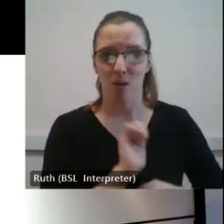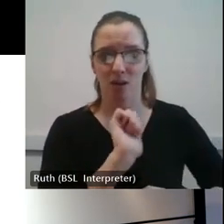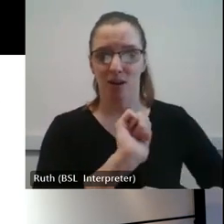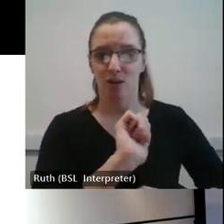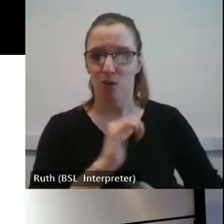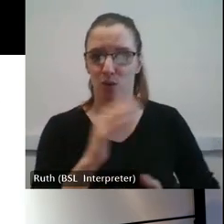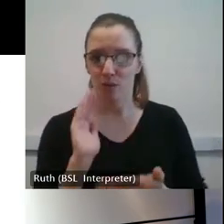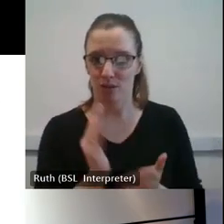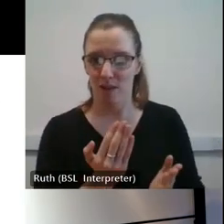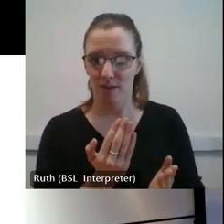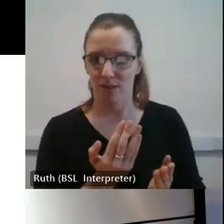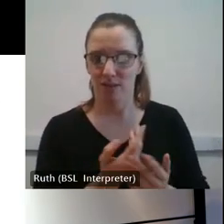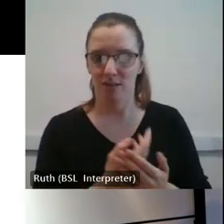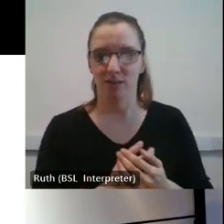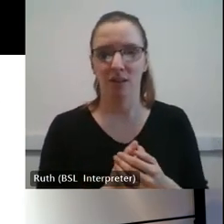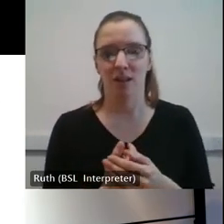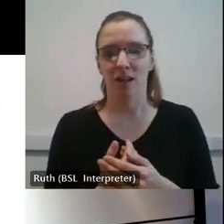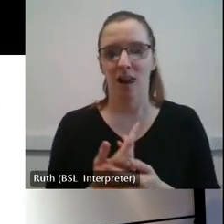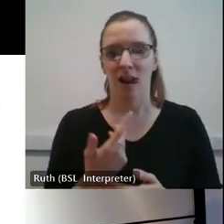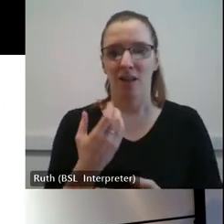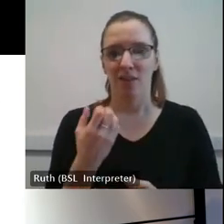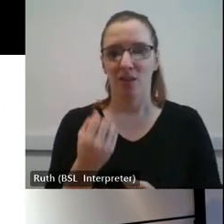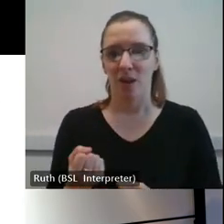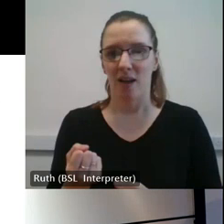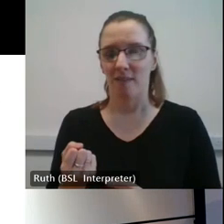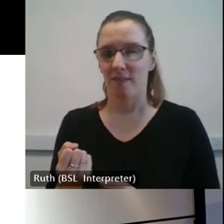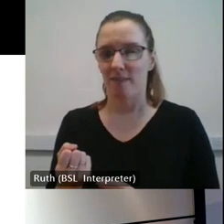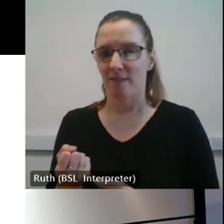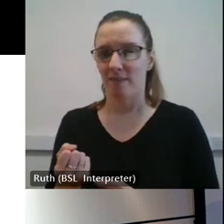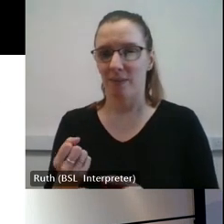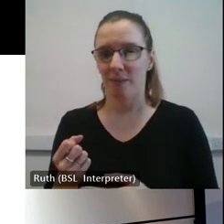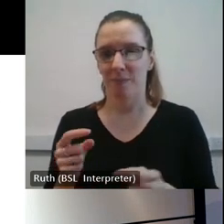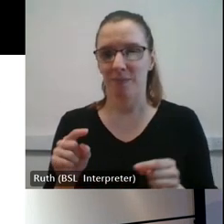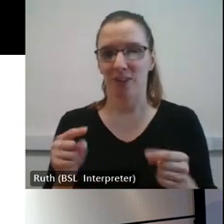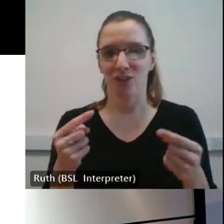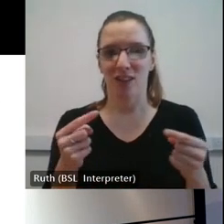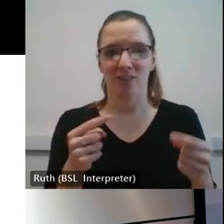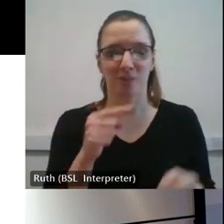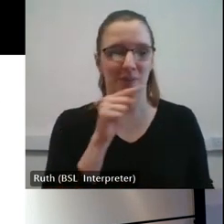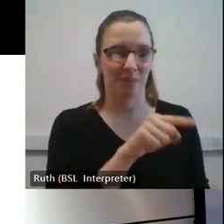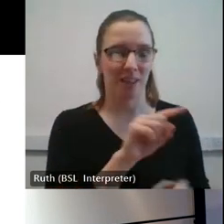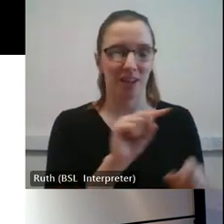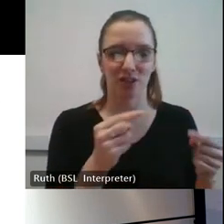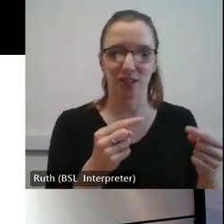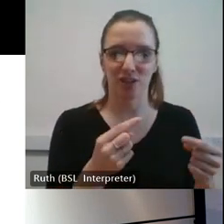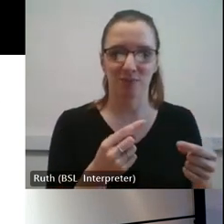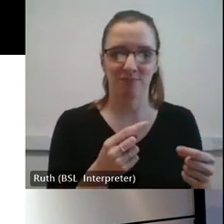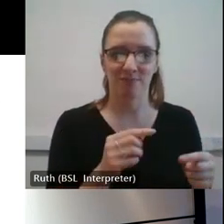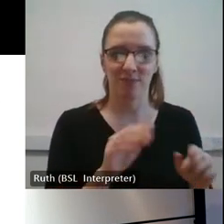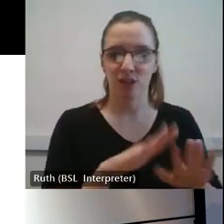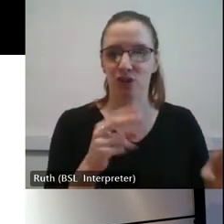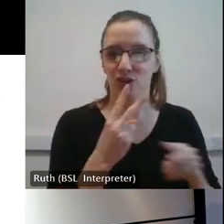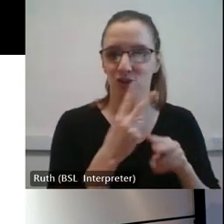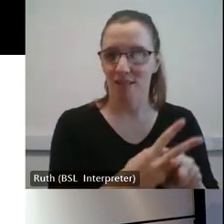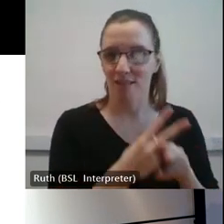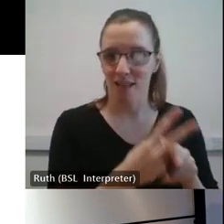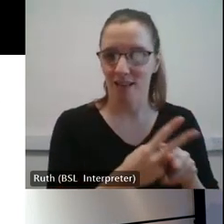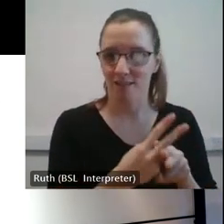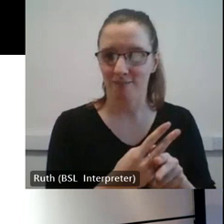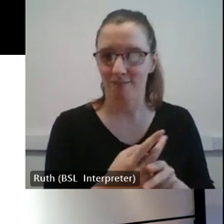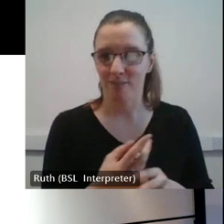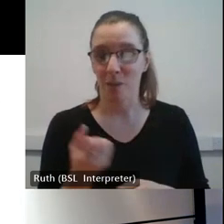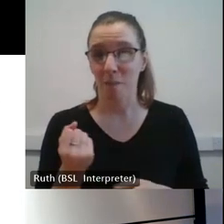or your organization, and then they have a challenge of a childcare, for example, do you have that resource to just support